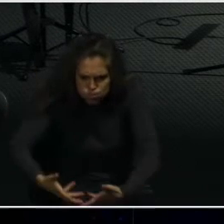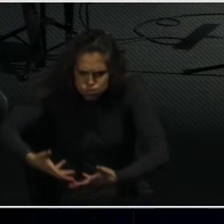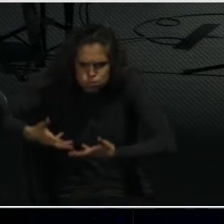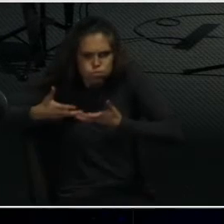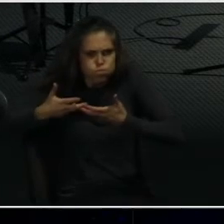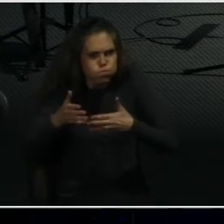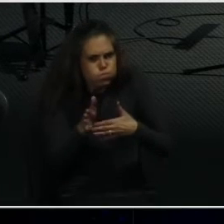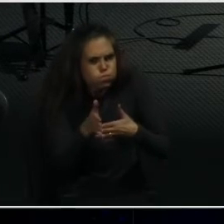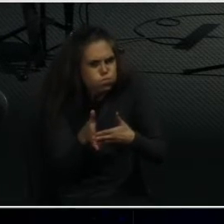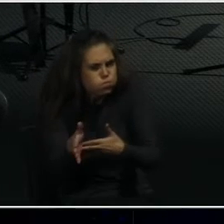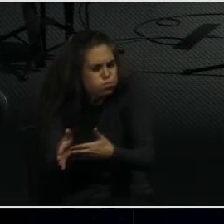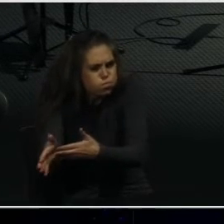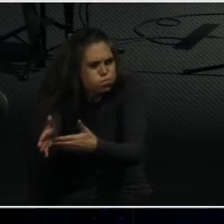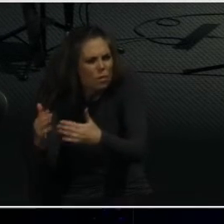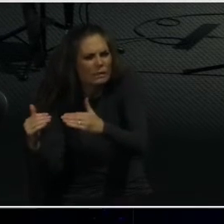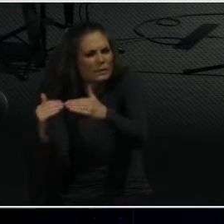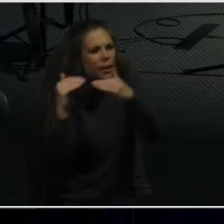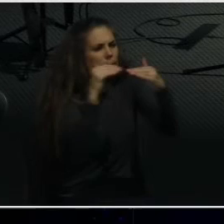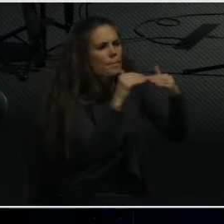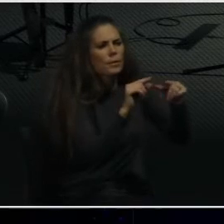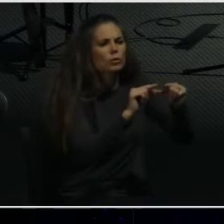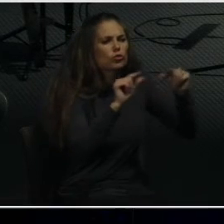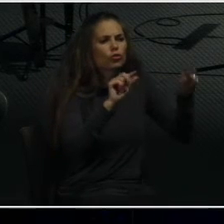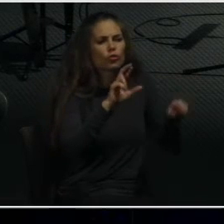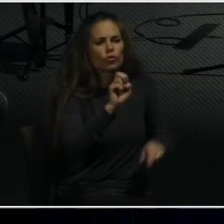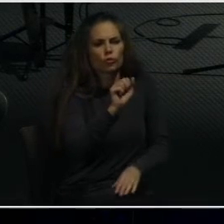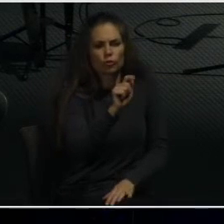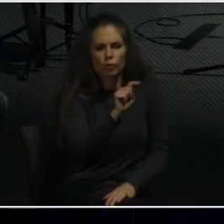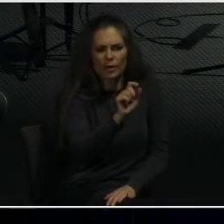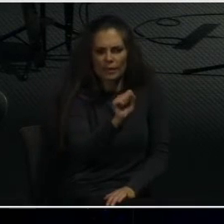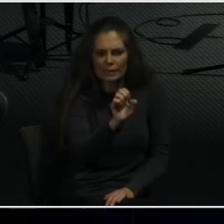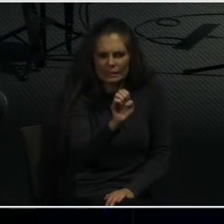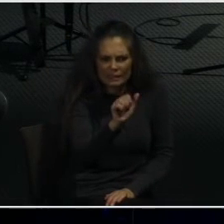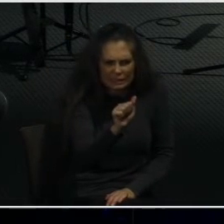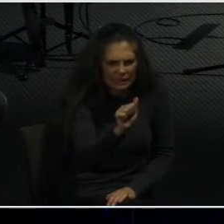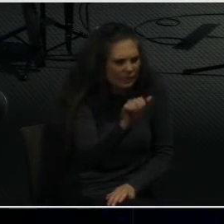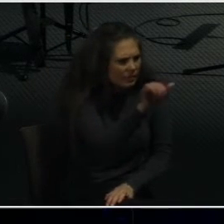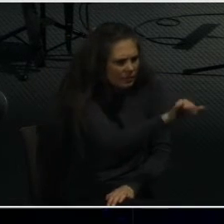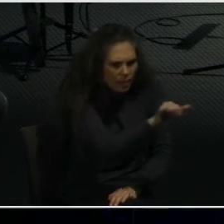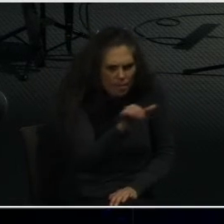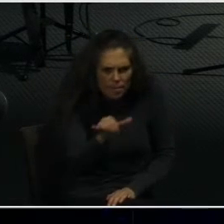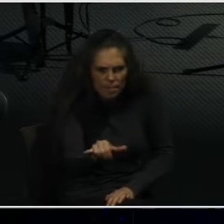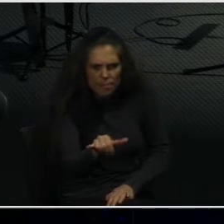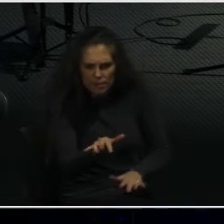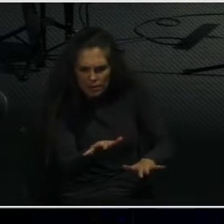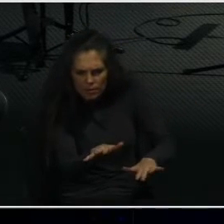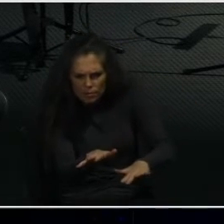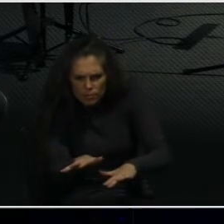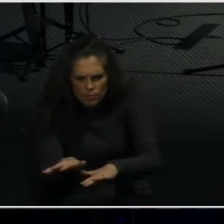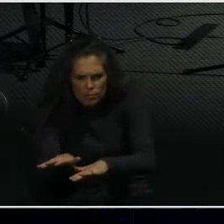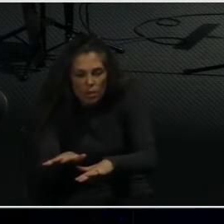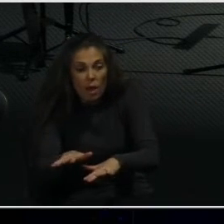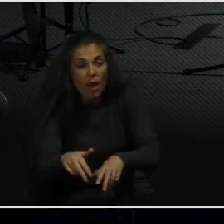sea. But its swamps and marshes will not become fresh. They are to be left for salt. And on the